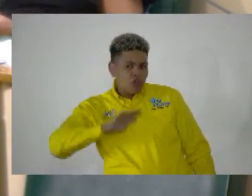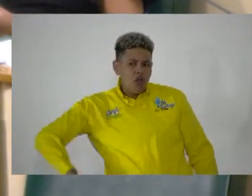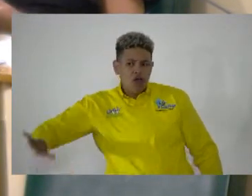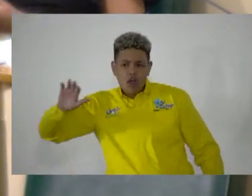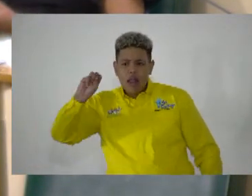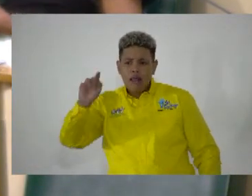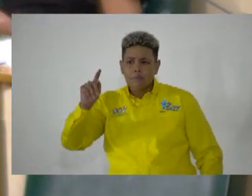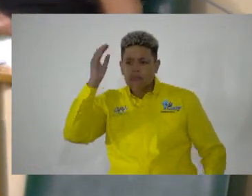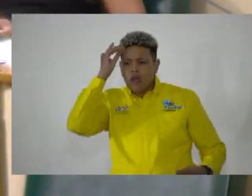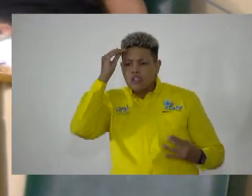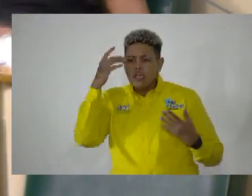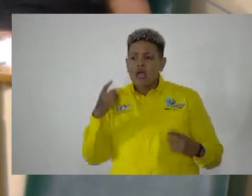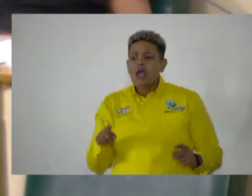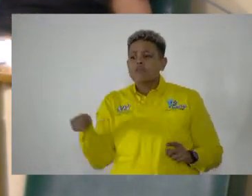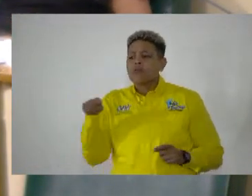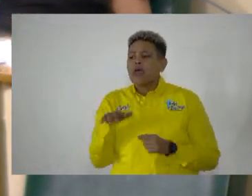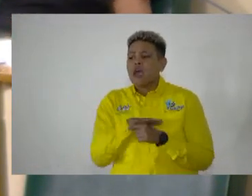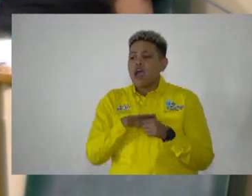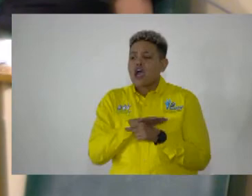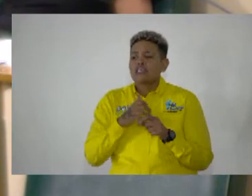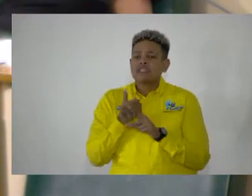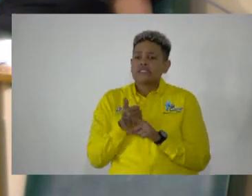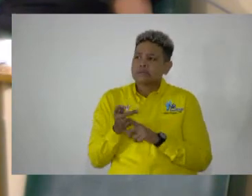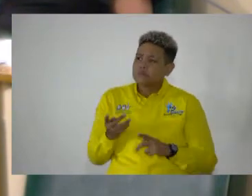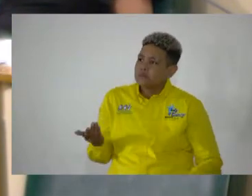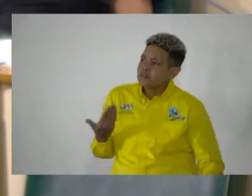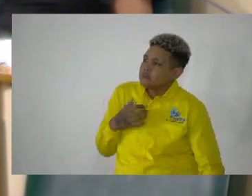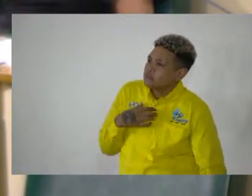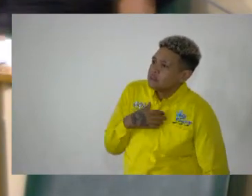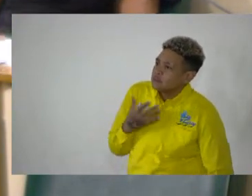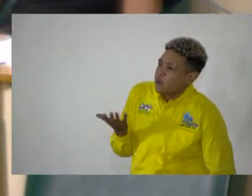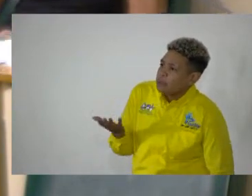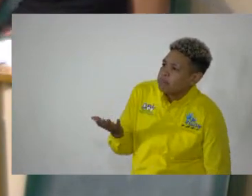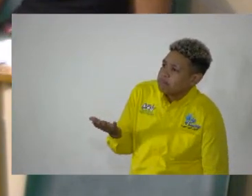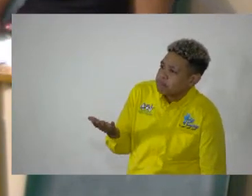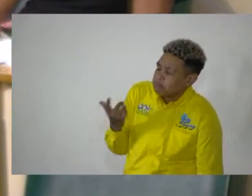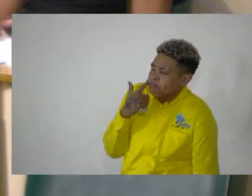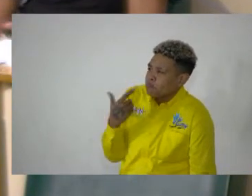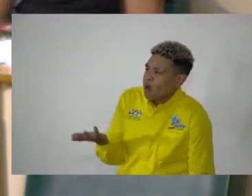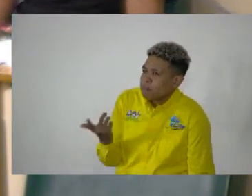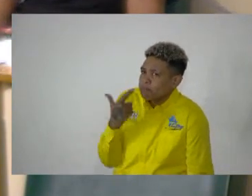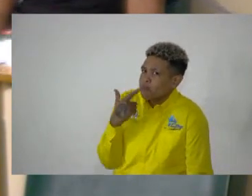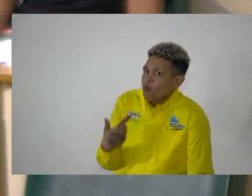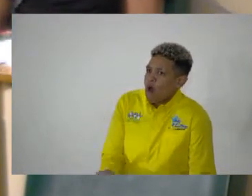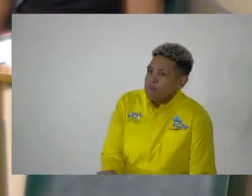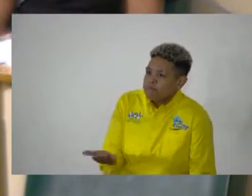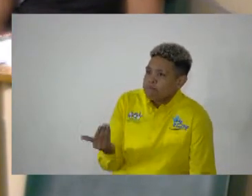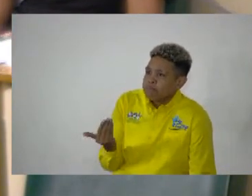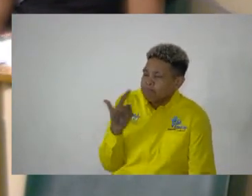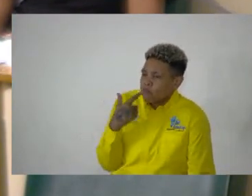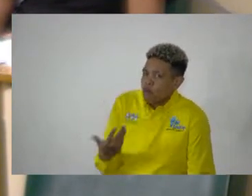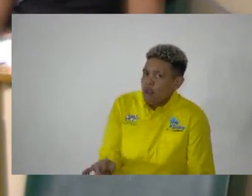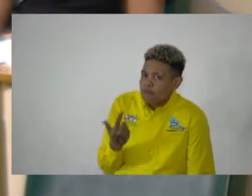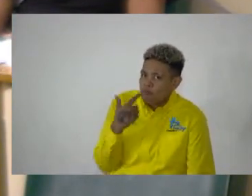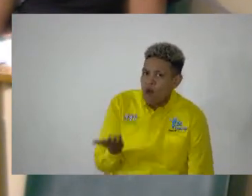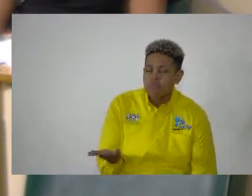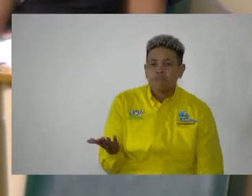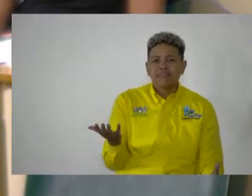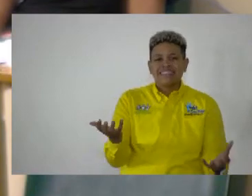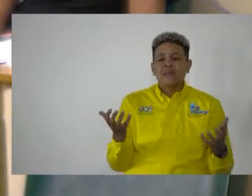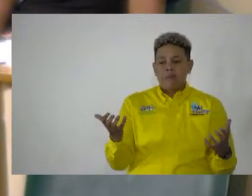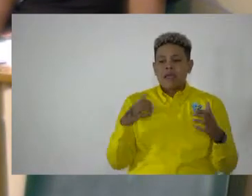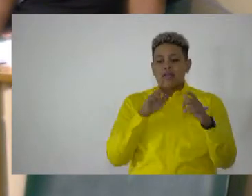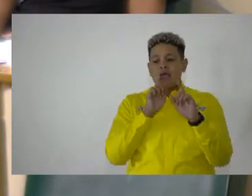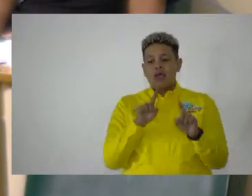MPs, and their constituents have been very vocal in demanding